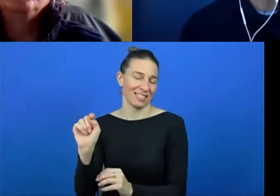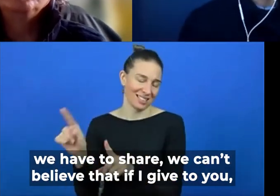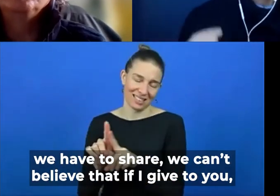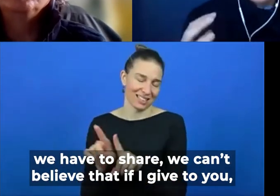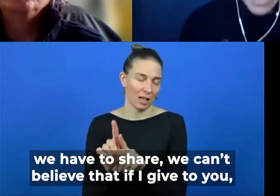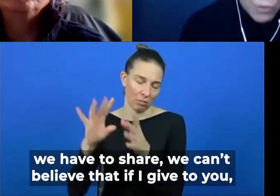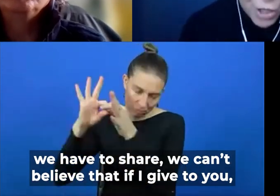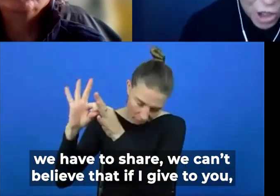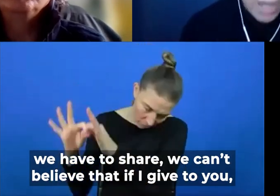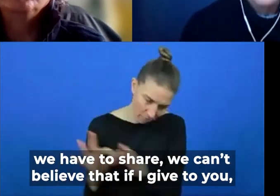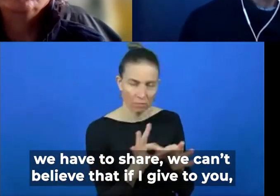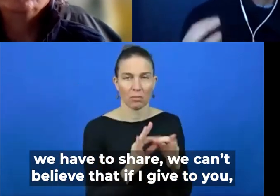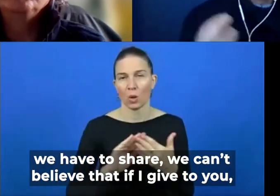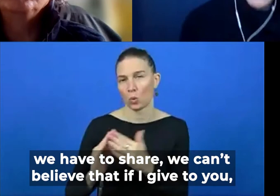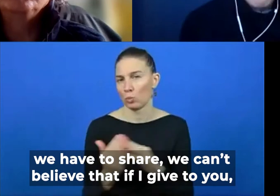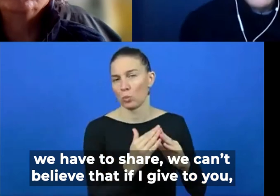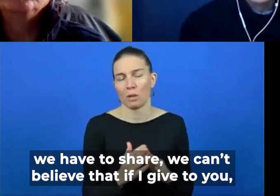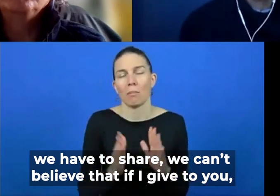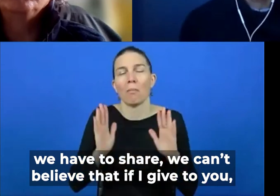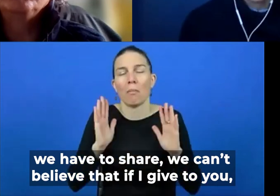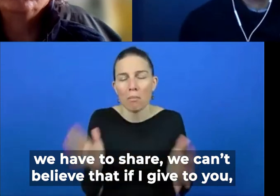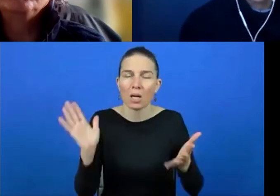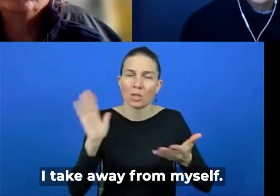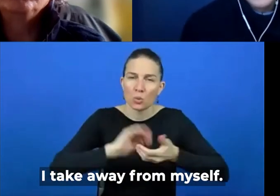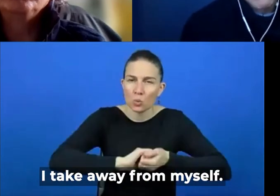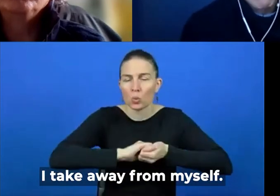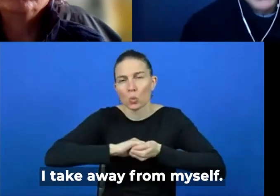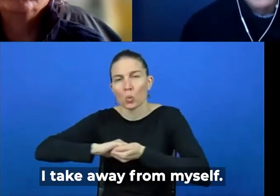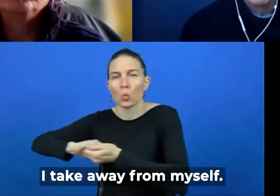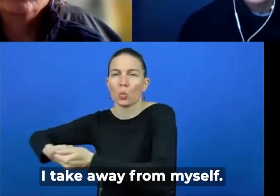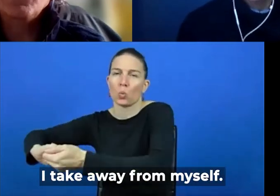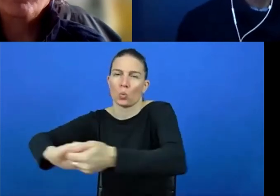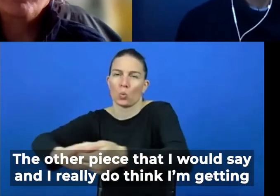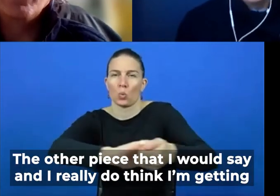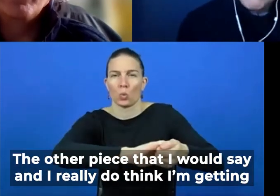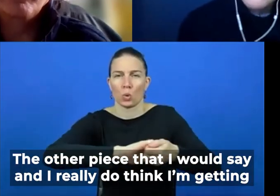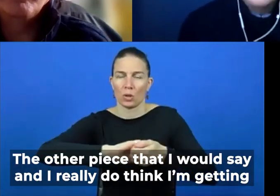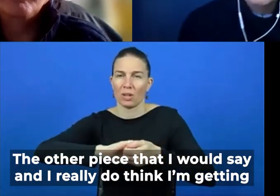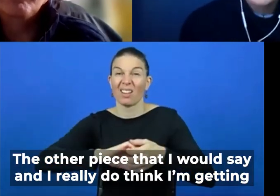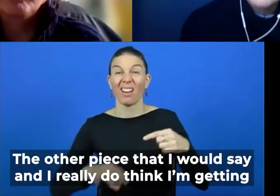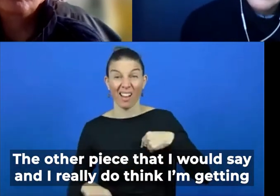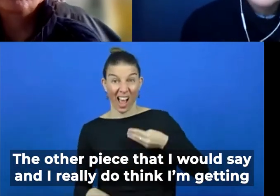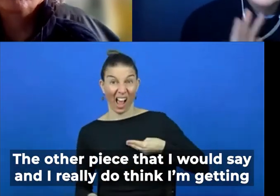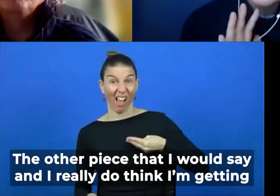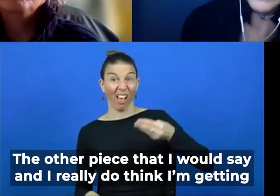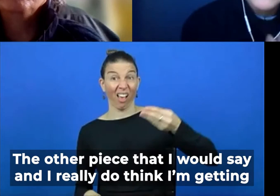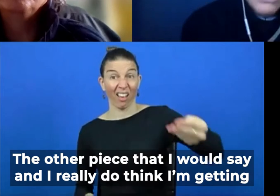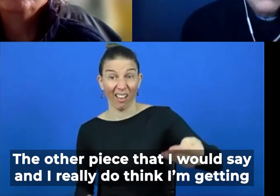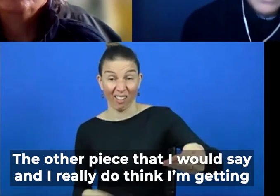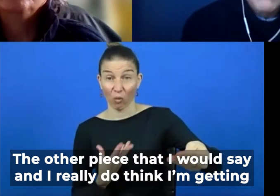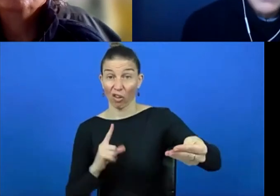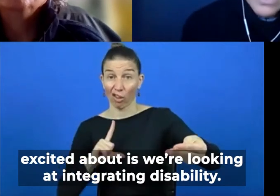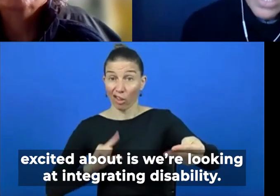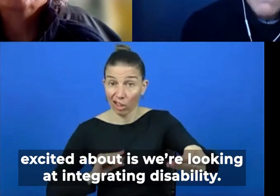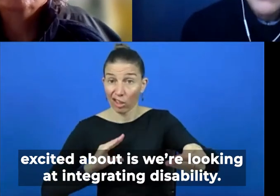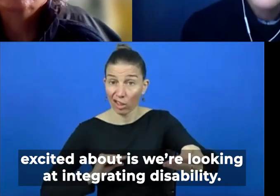together. We have to share. We can't believe that if I give to you, I take away from myself. The other piece that I would say that I really do